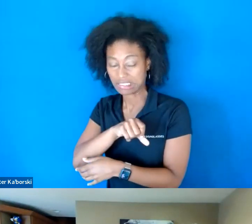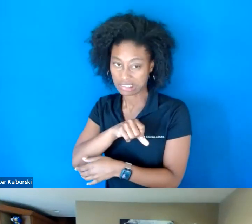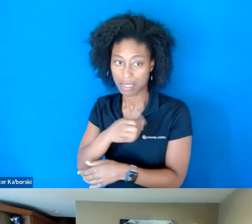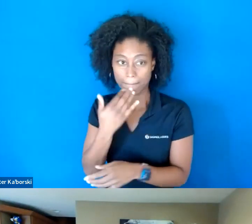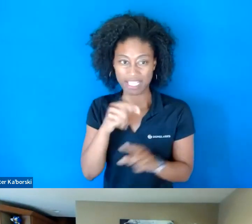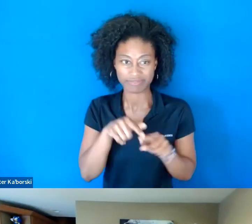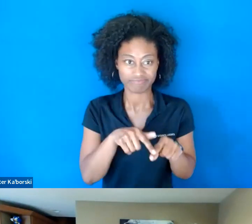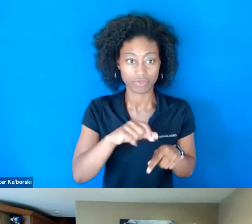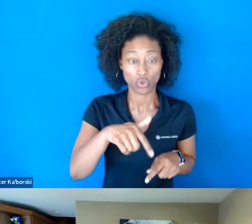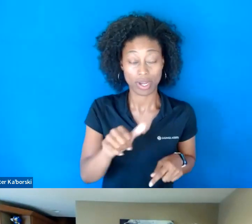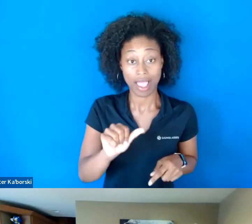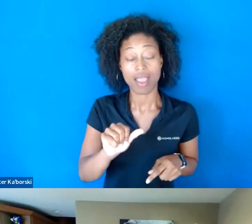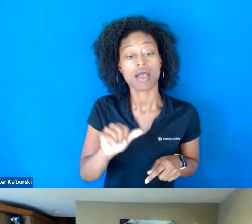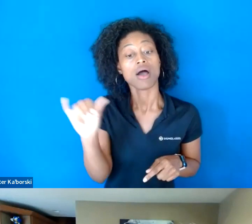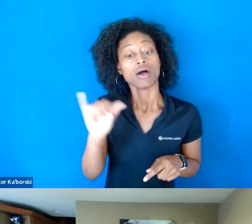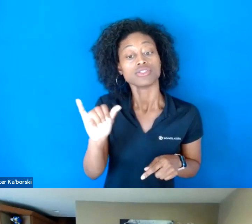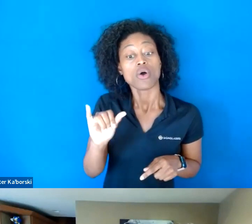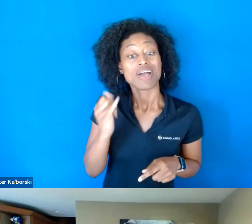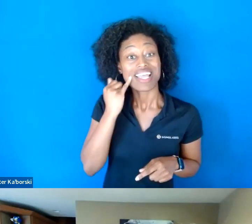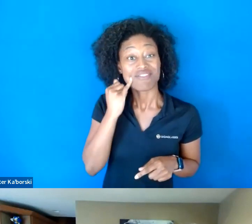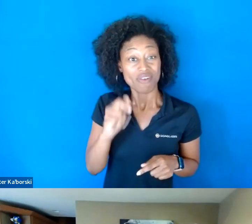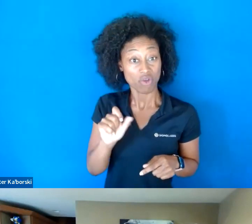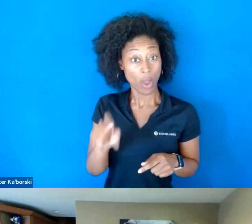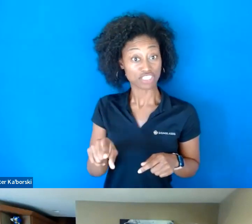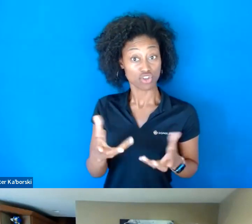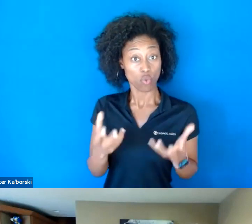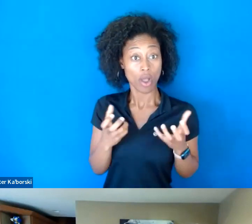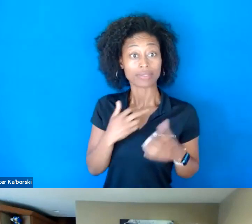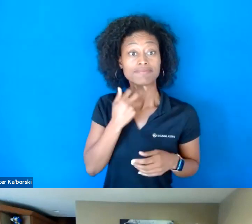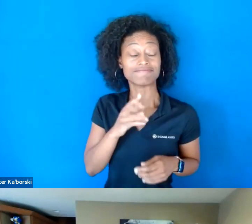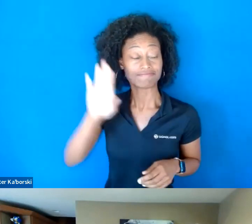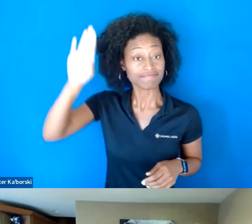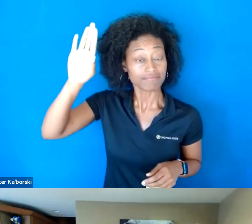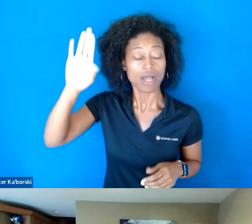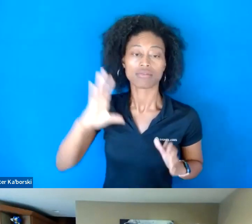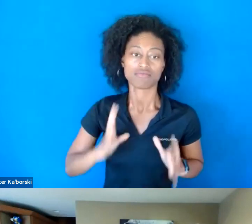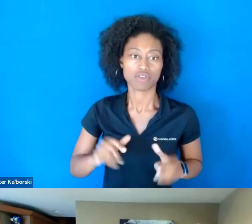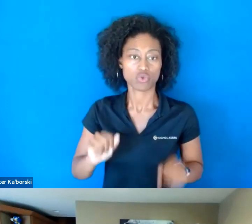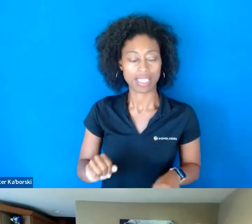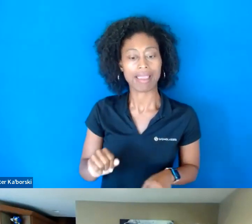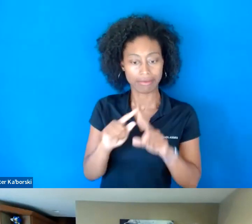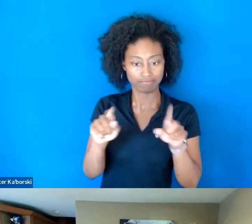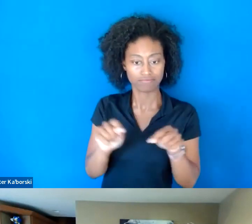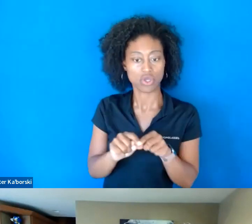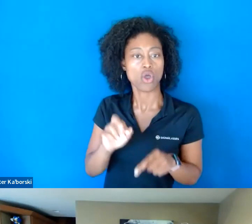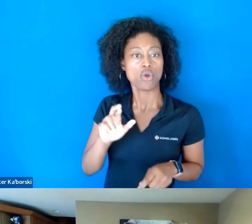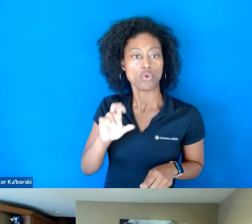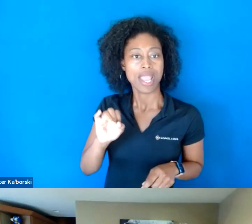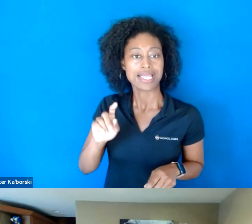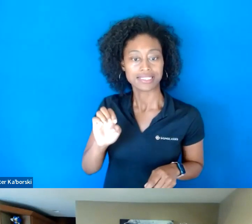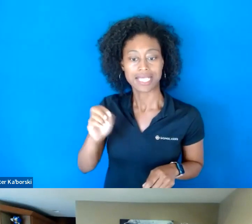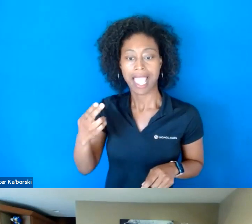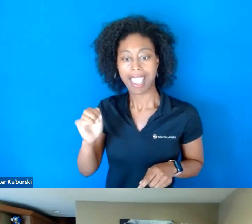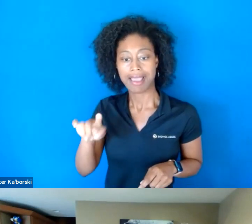menu bar, and that allows us to know you have a question. For those of you on the phone today or using keystrokes, we ask that you press *9